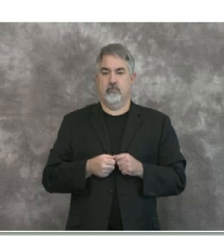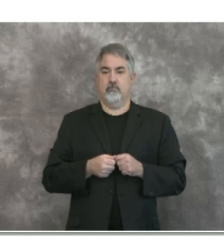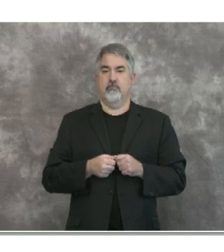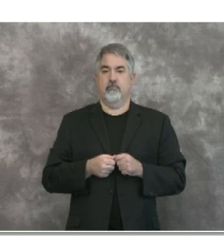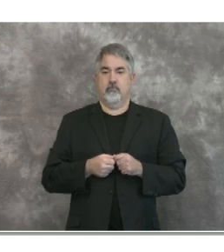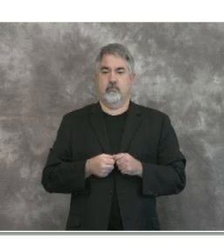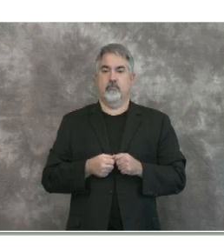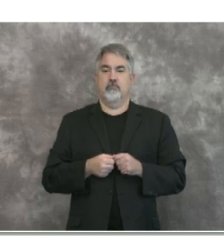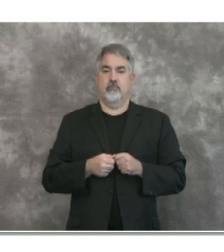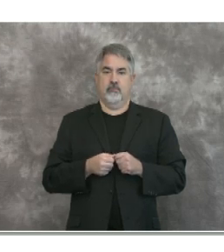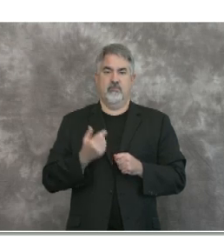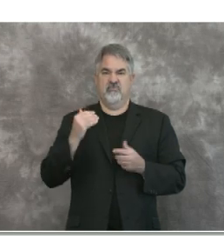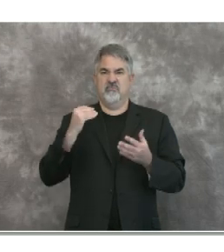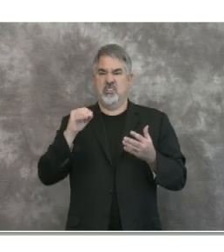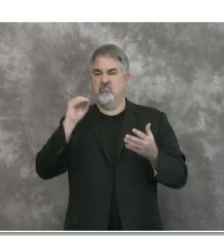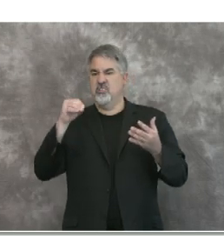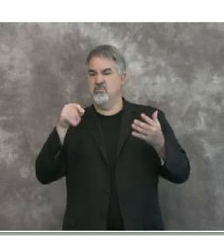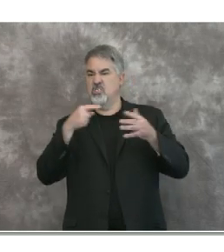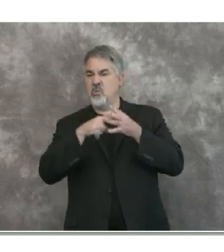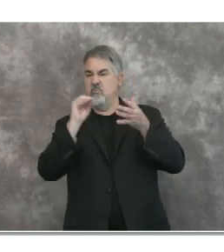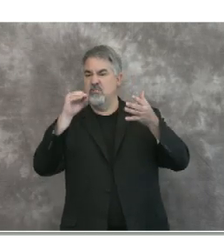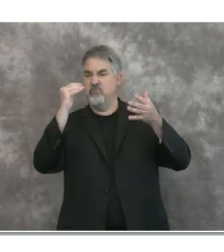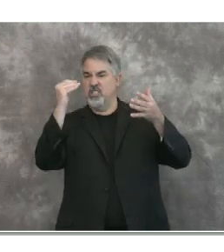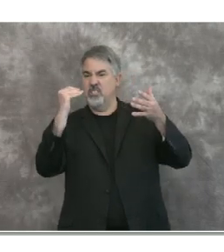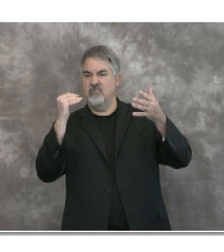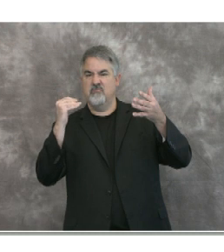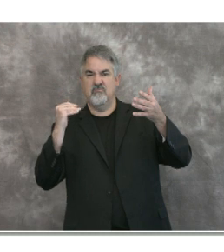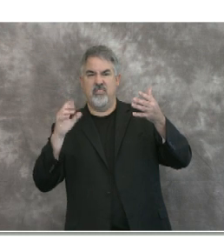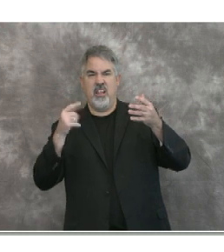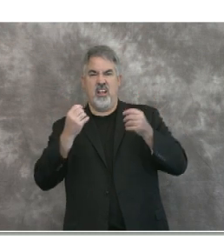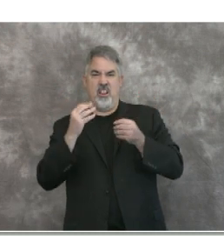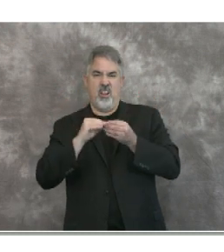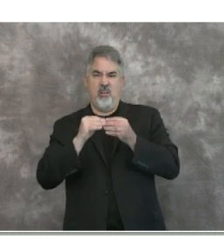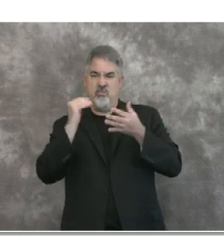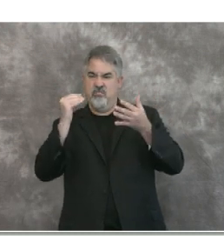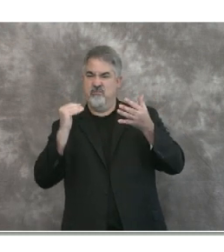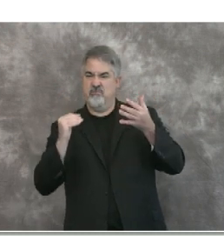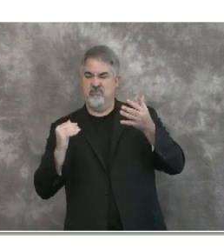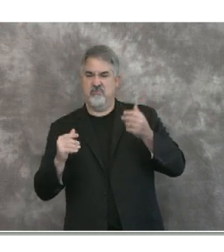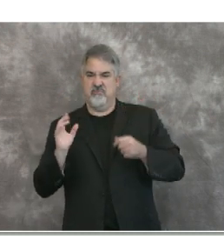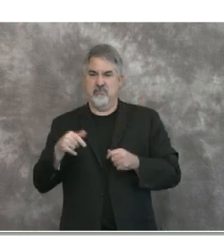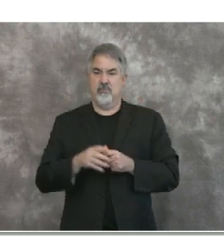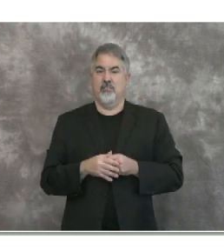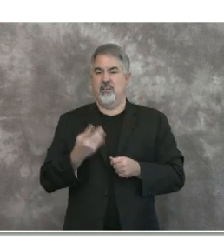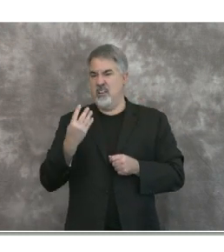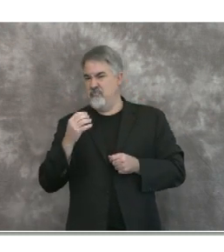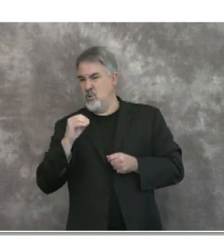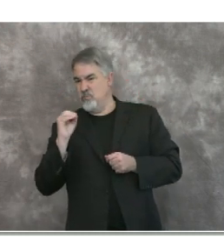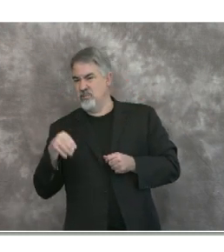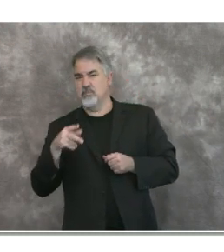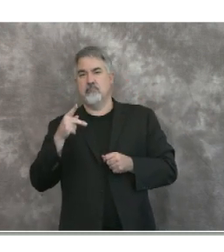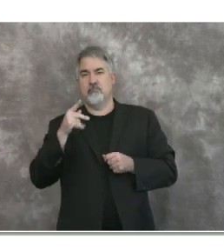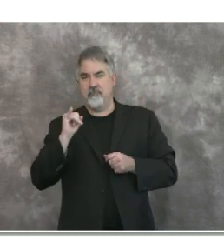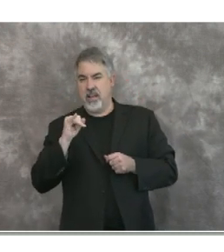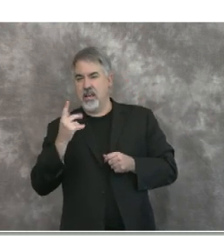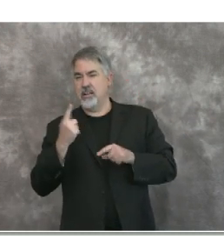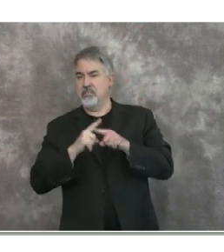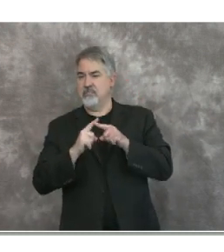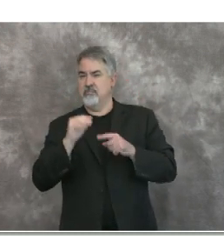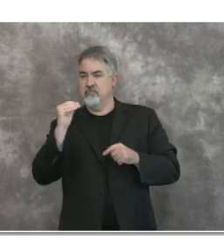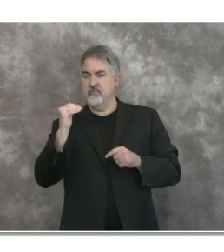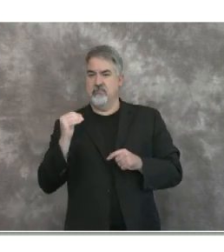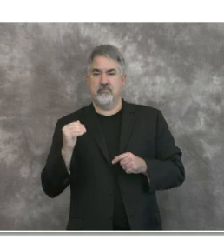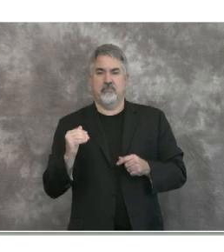African American or Black, and 1% each for Pacific Islanders, American Indians, and those of multiple